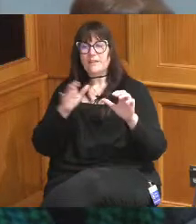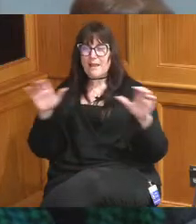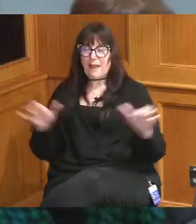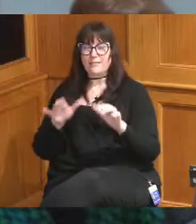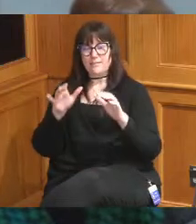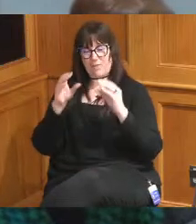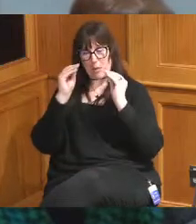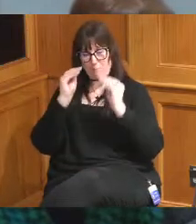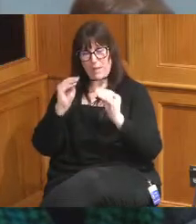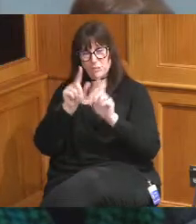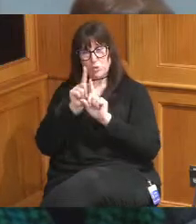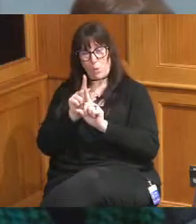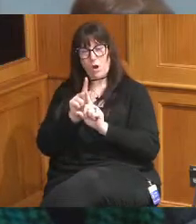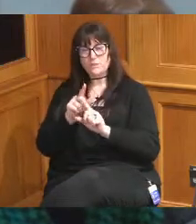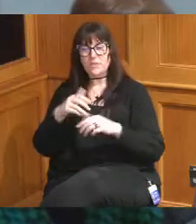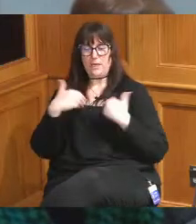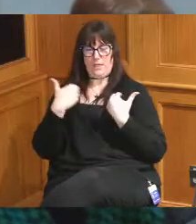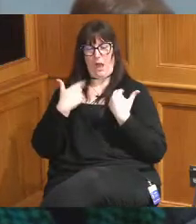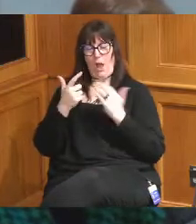young lawyers,